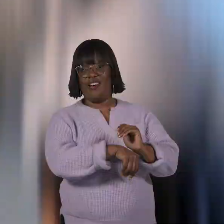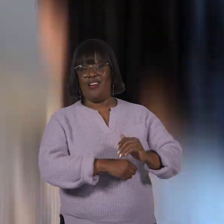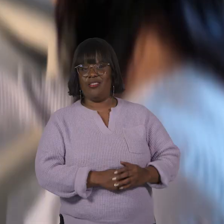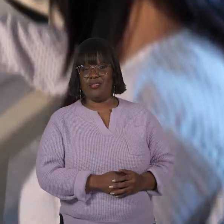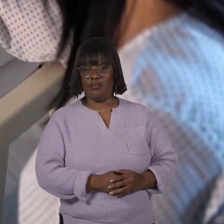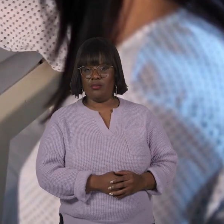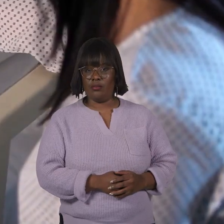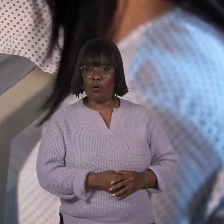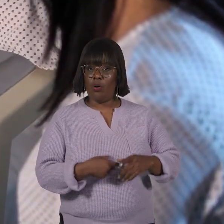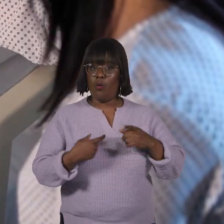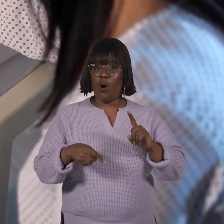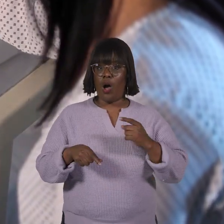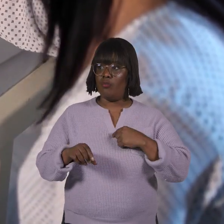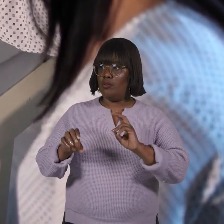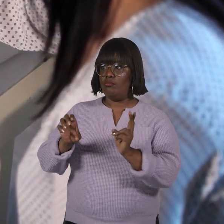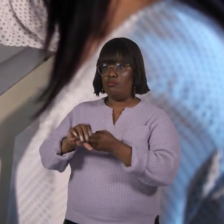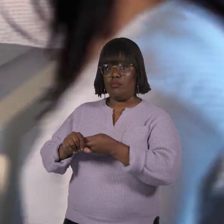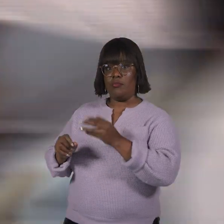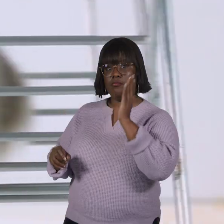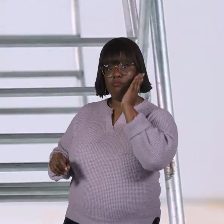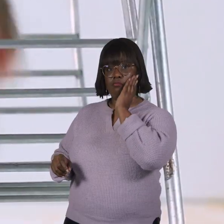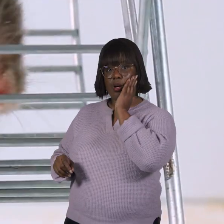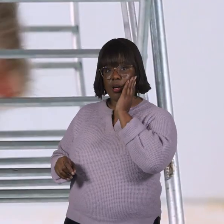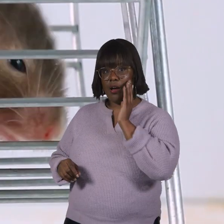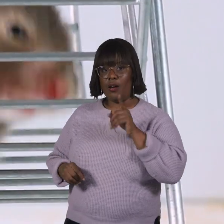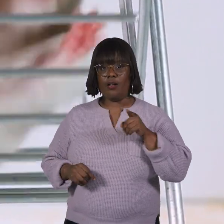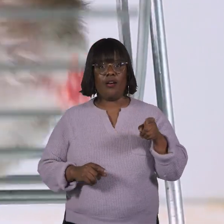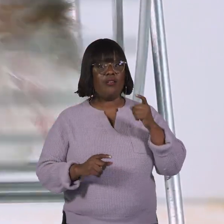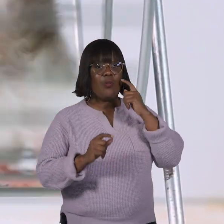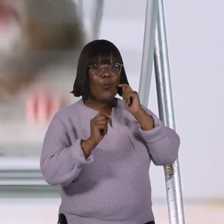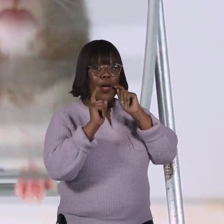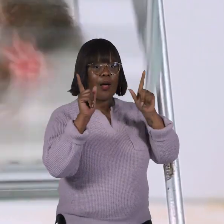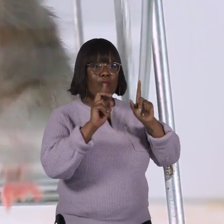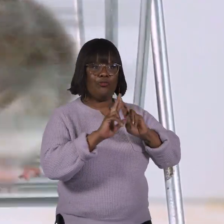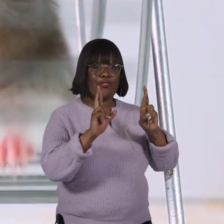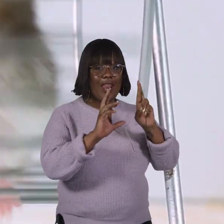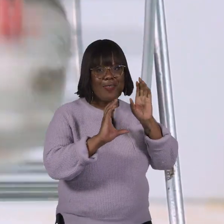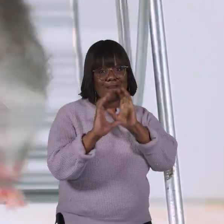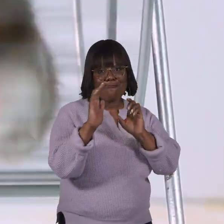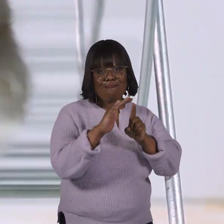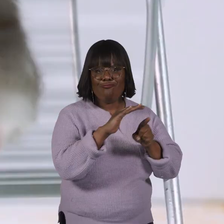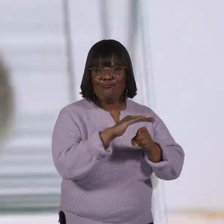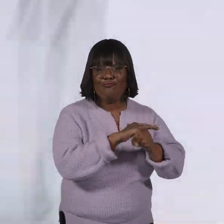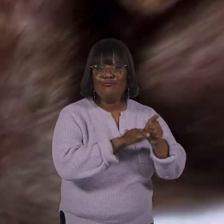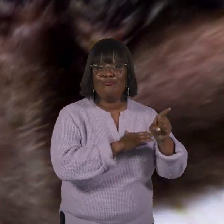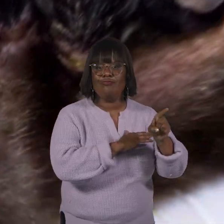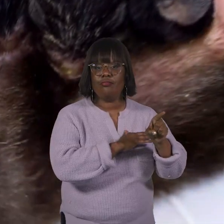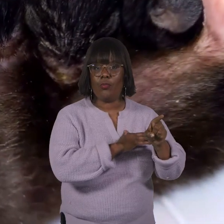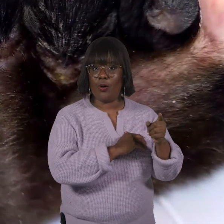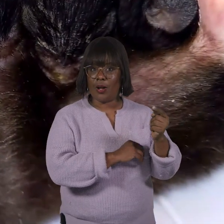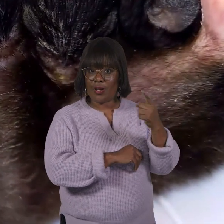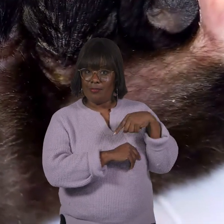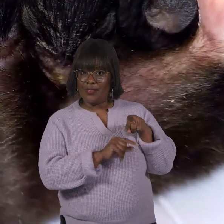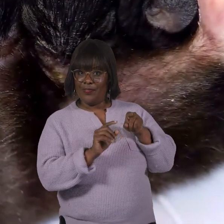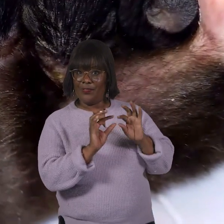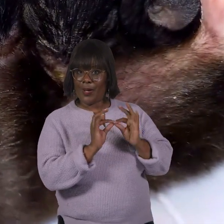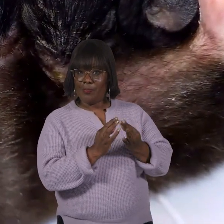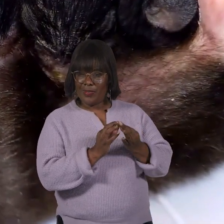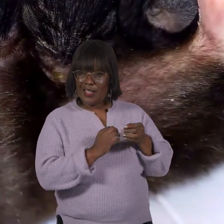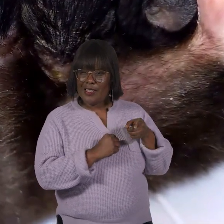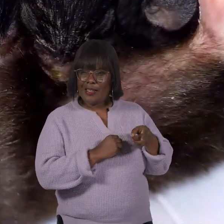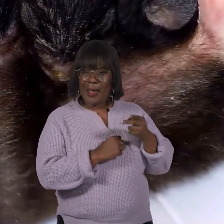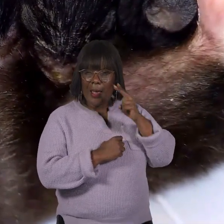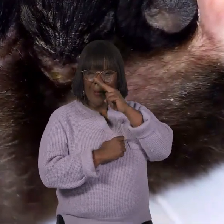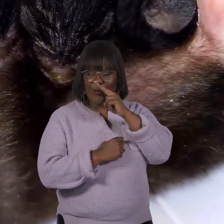night so while we're getting ready for bed they are just waking up and getting ready to explore when it comes to family